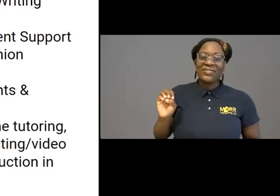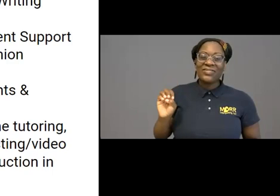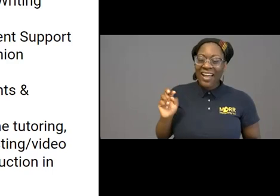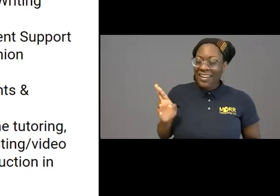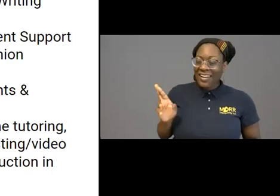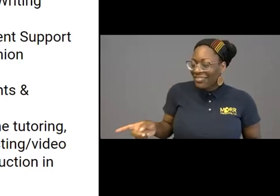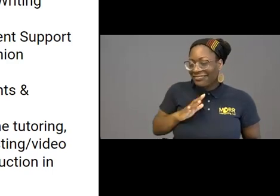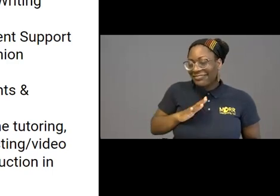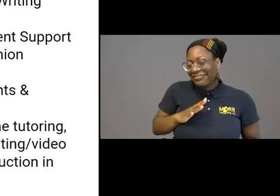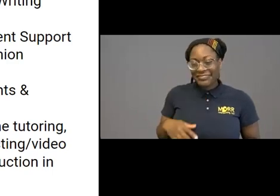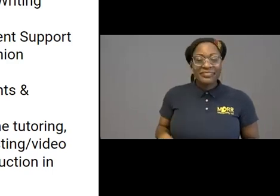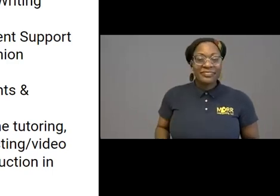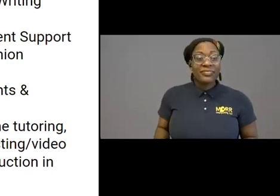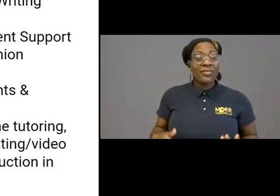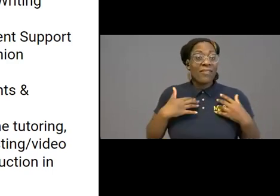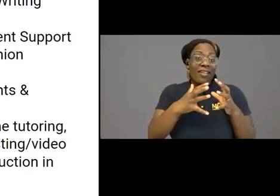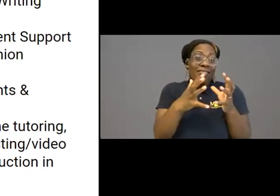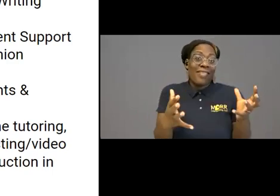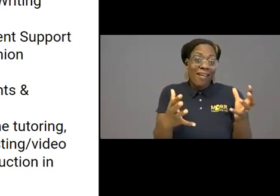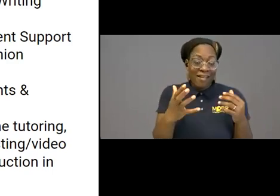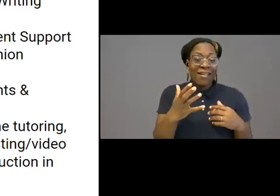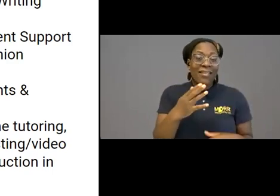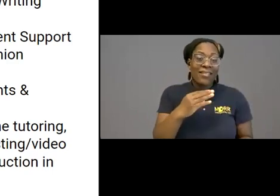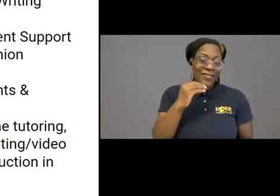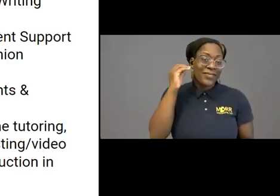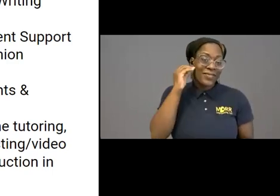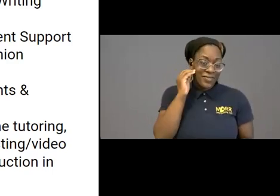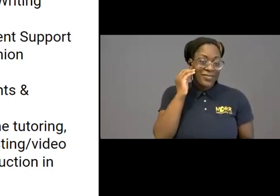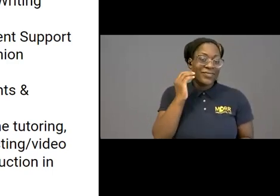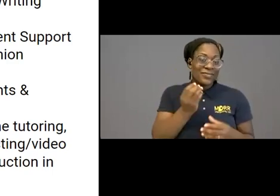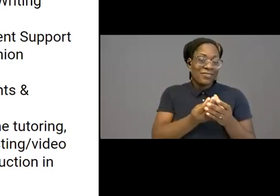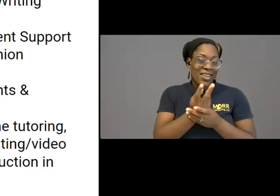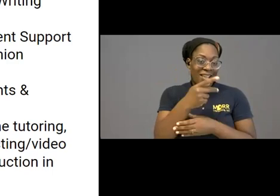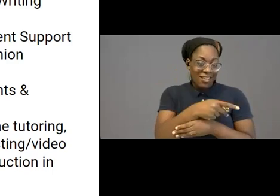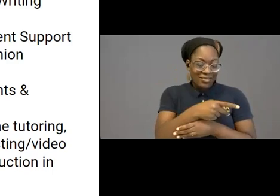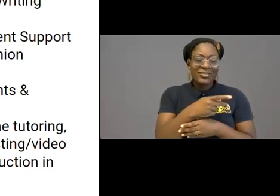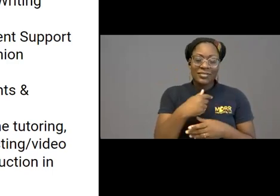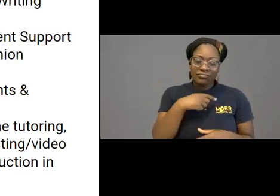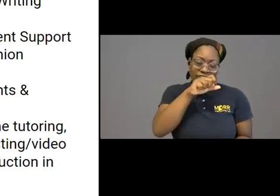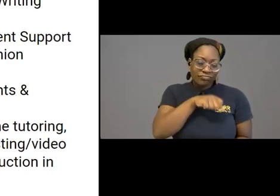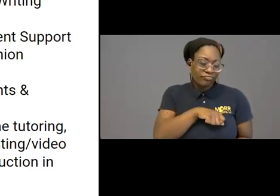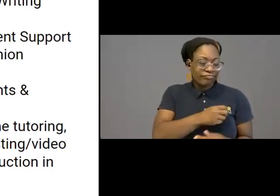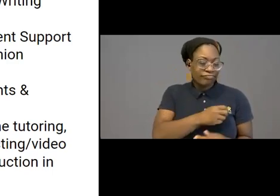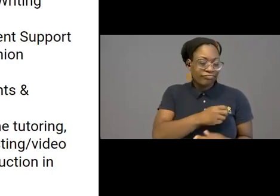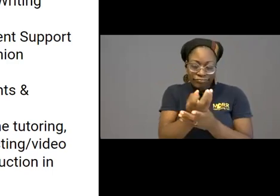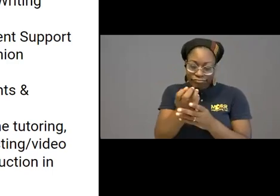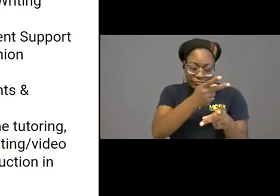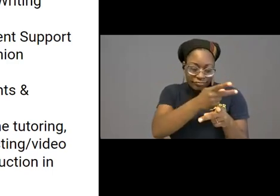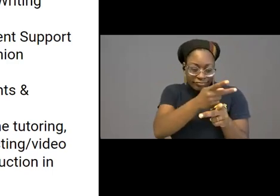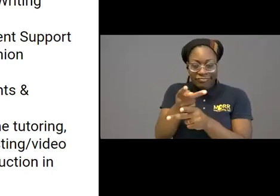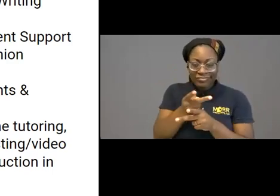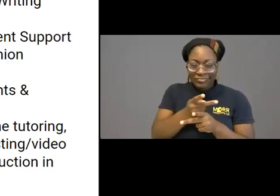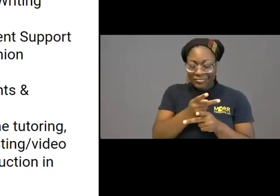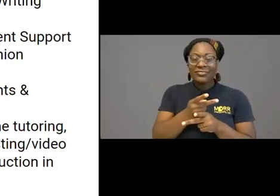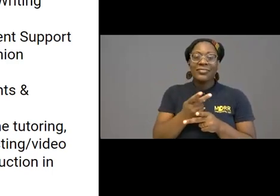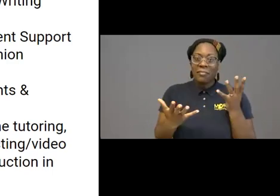I have a lot of house plants, probably too many house plants, but you know,